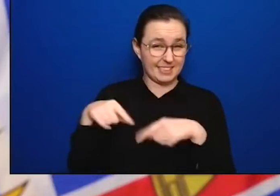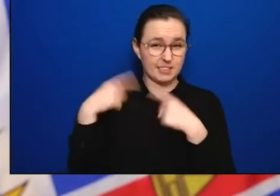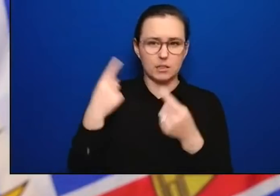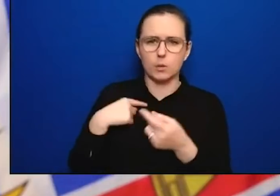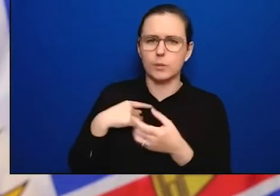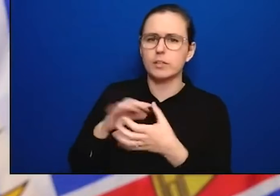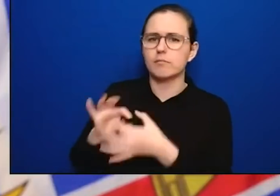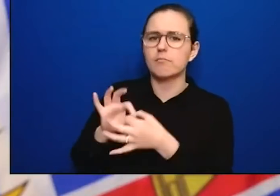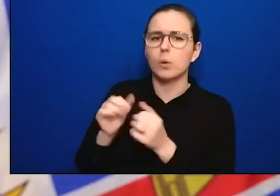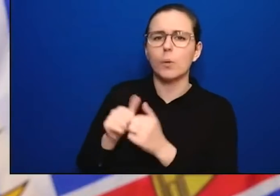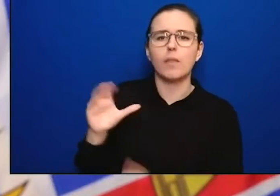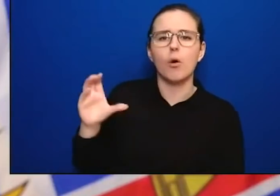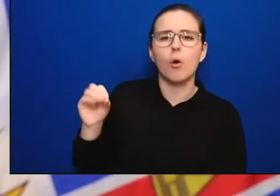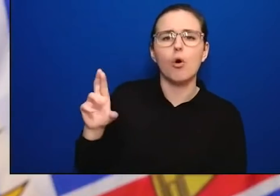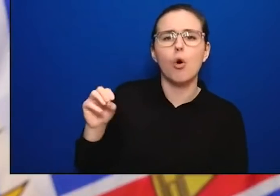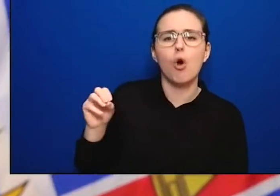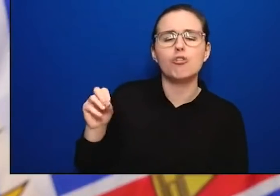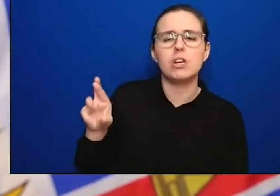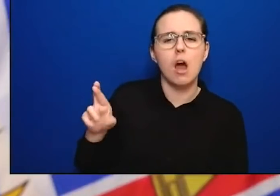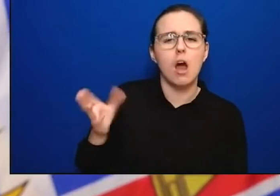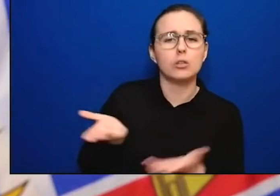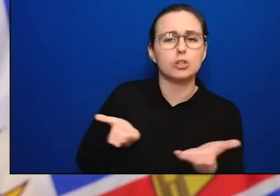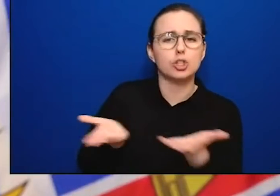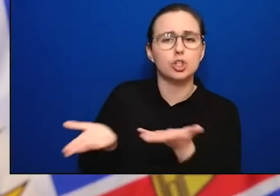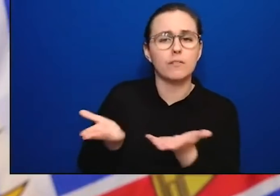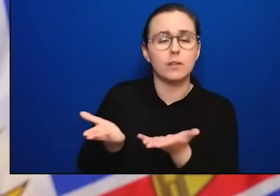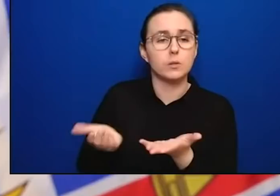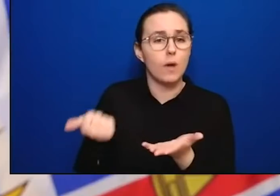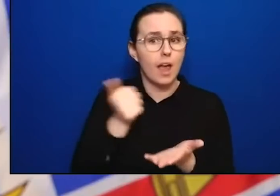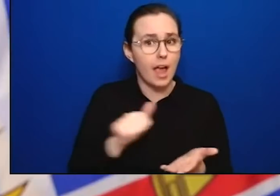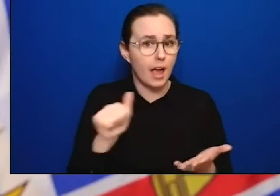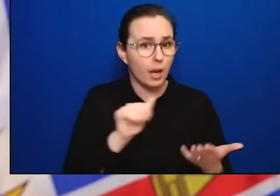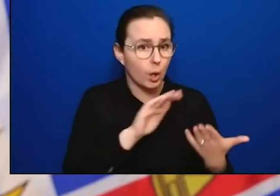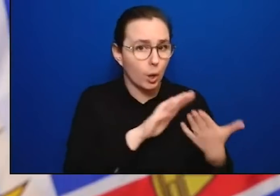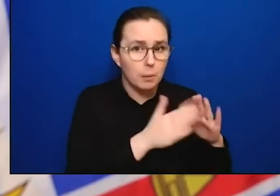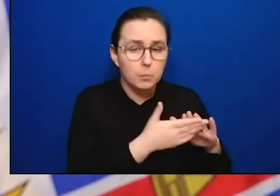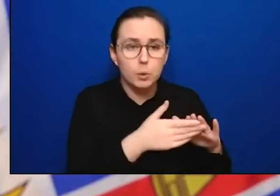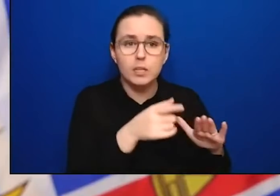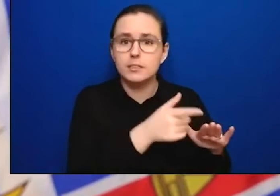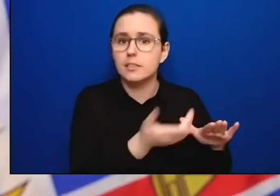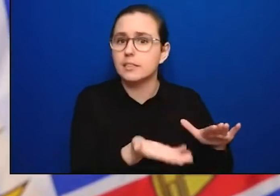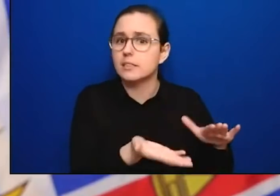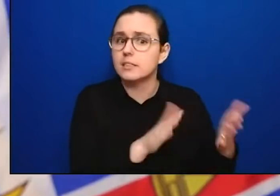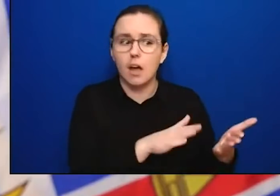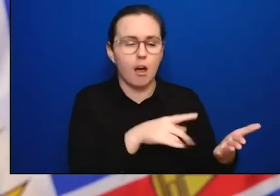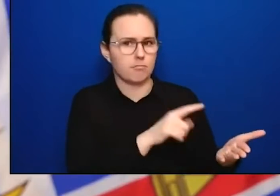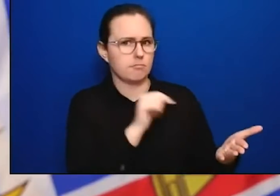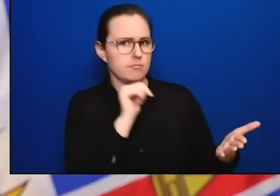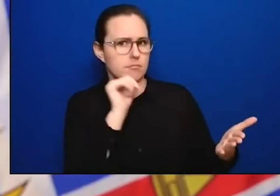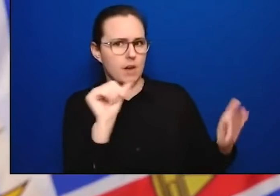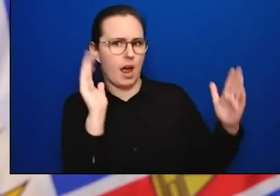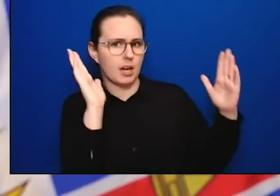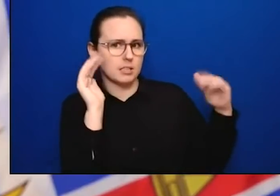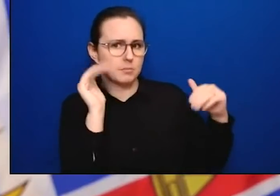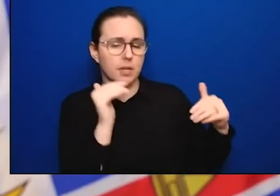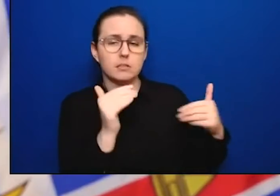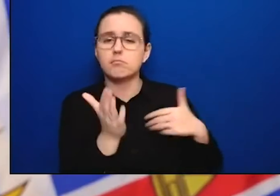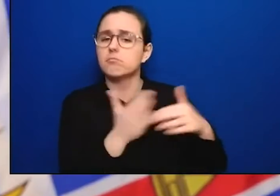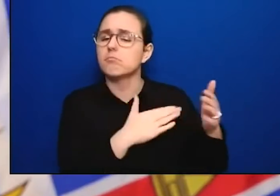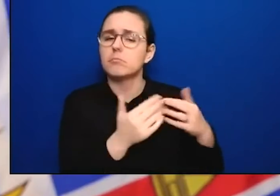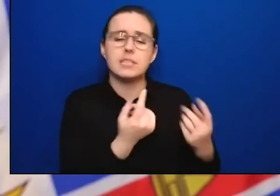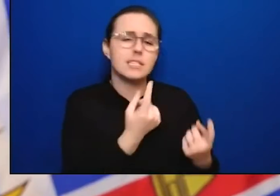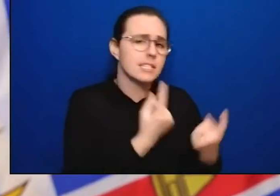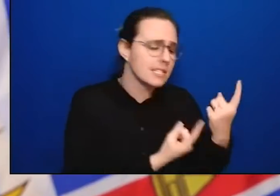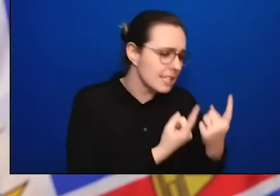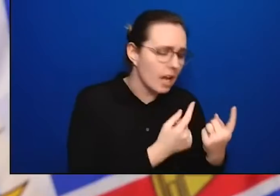of the things we did from the very beginning is we have a relationship with the coroner's service, so any unexpected death in the